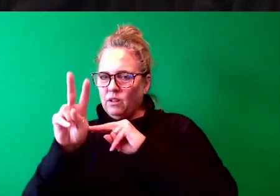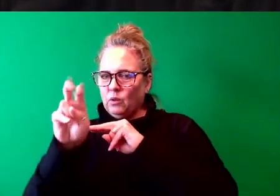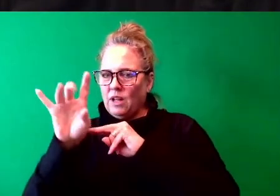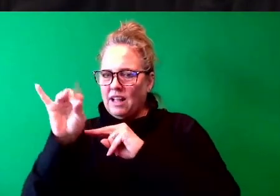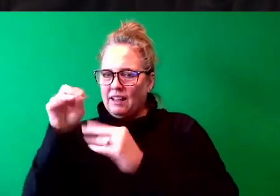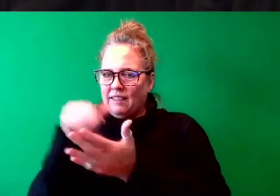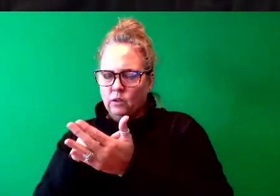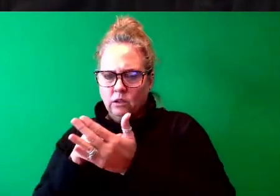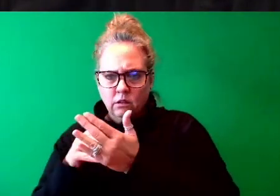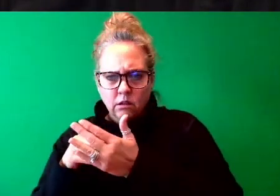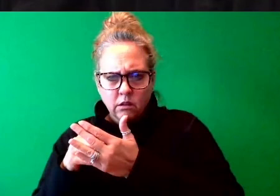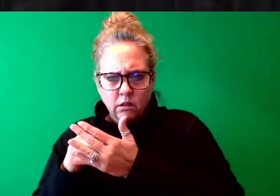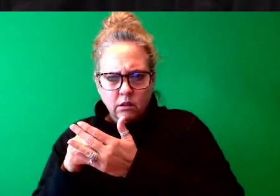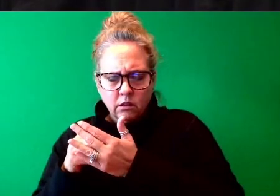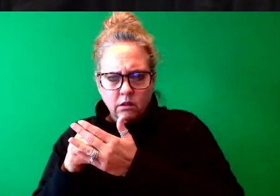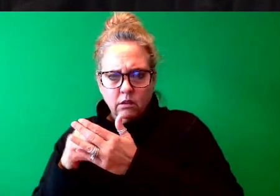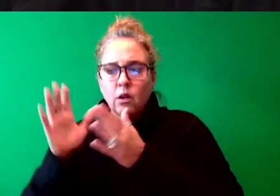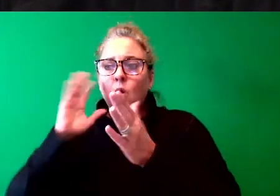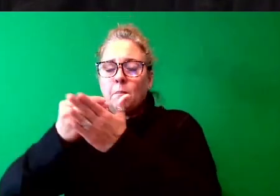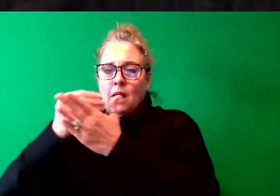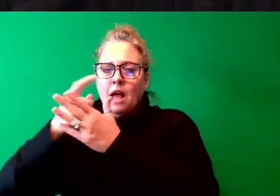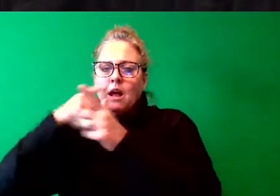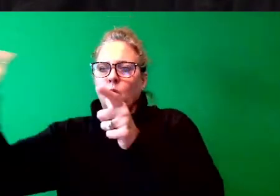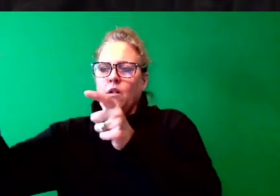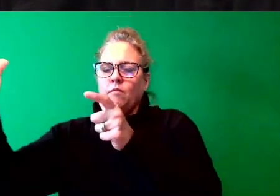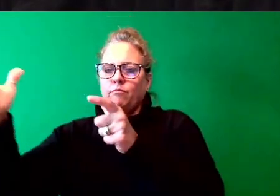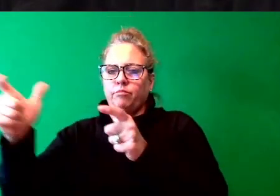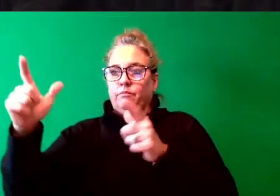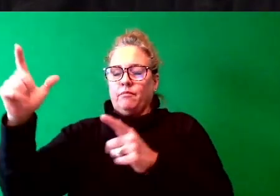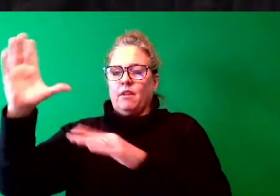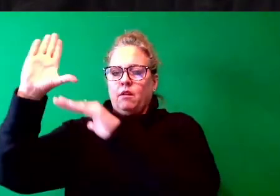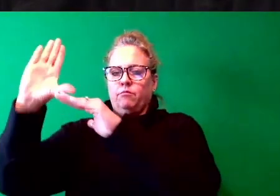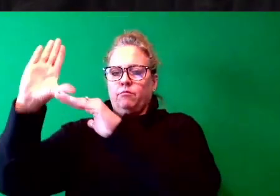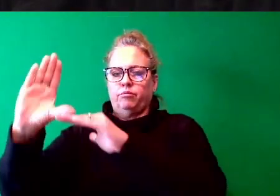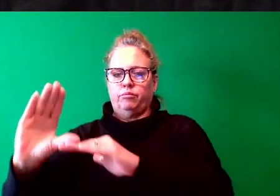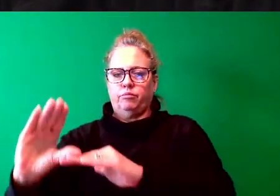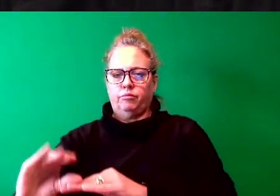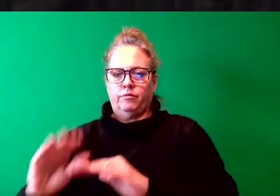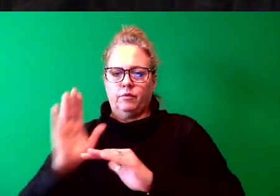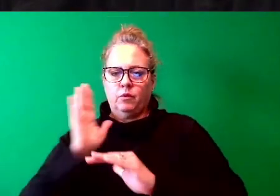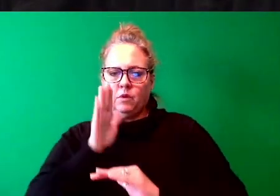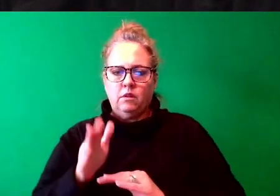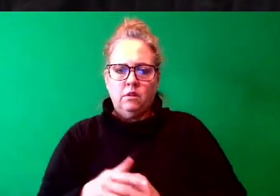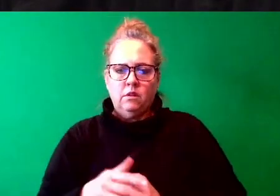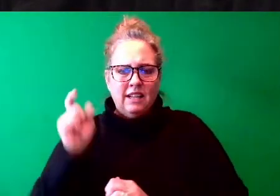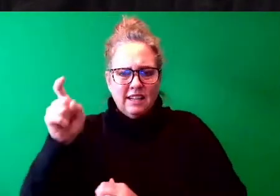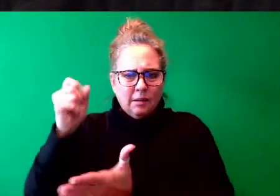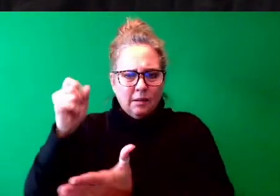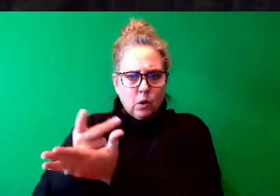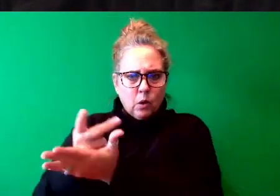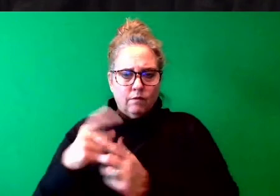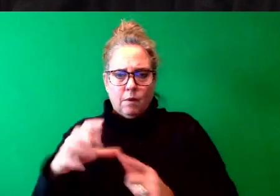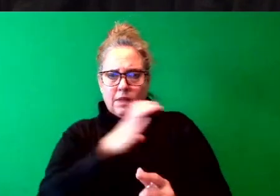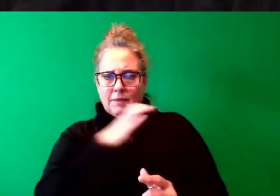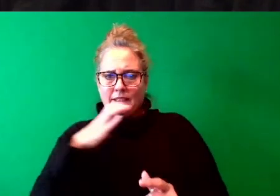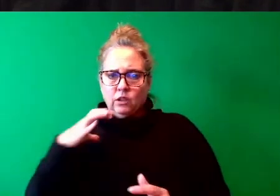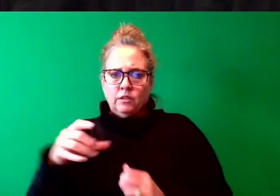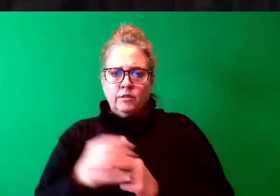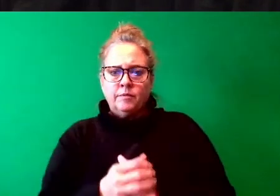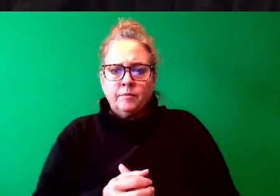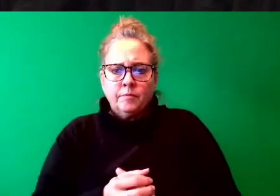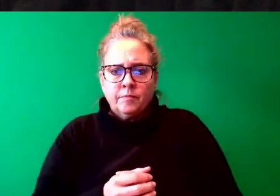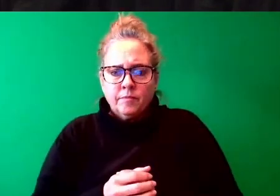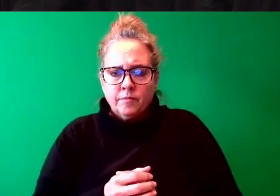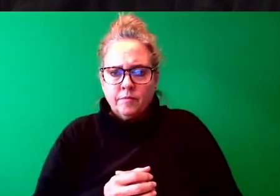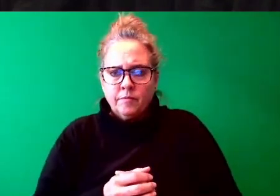the critical needs are approved with the El Paso County Board of Commissioners and the funding is increased, that should help offset that as